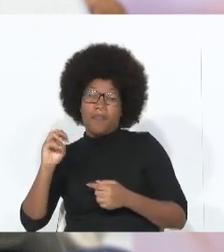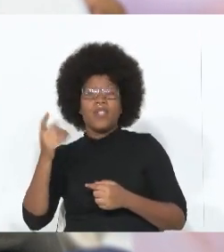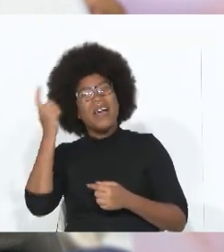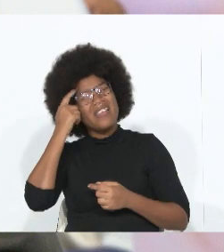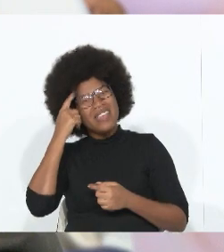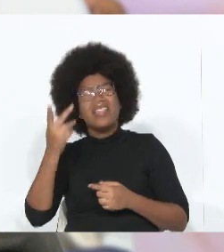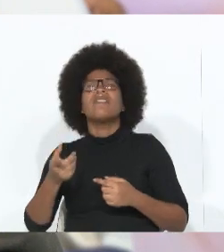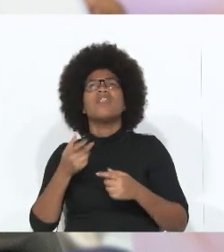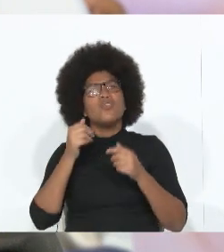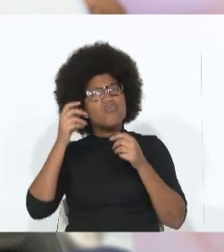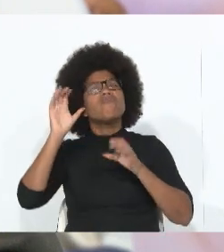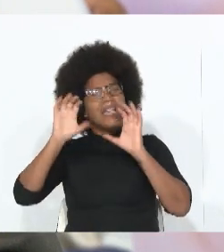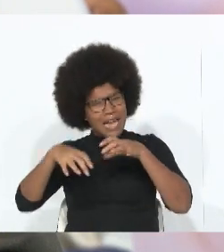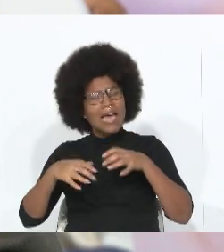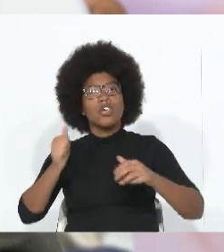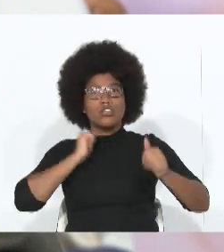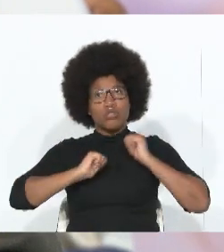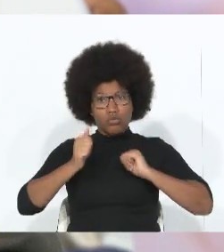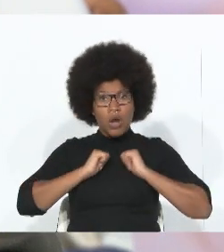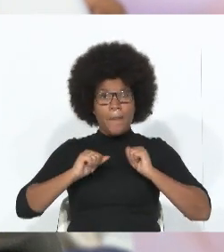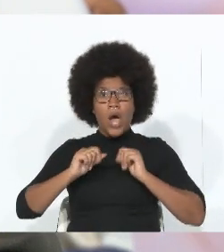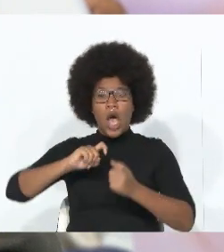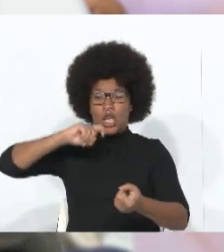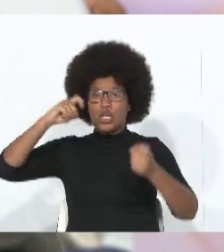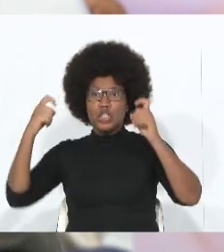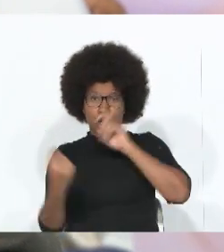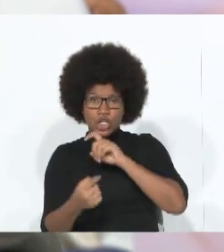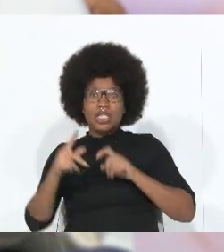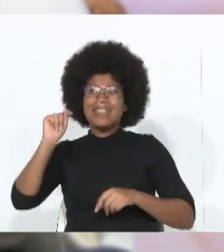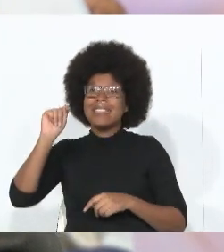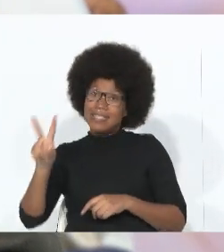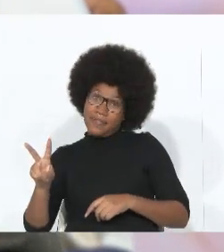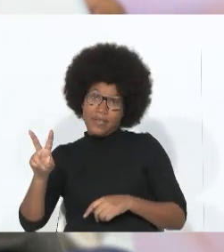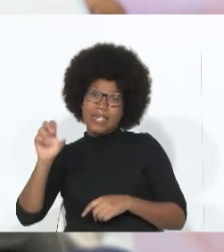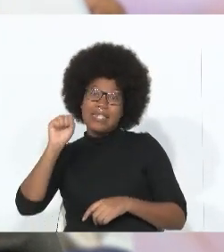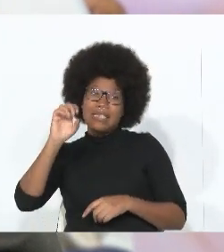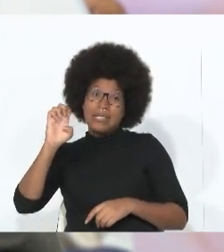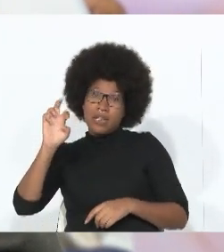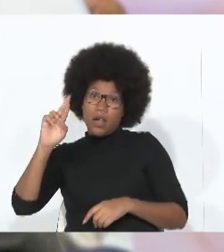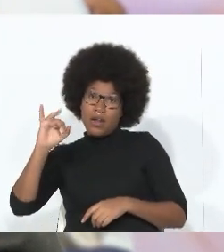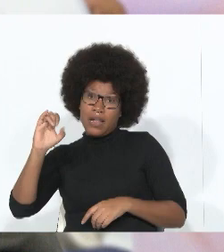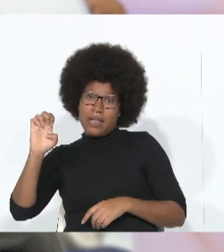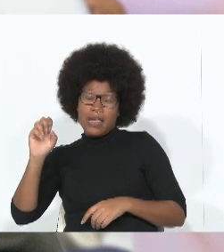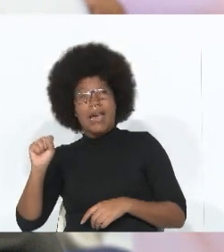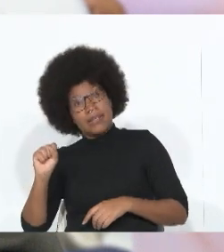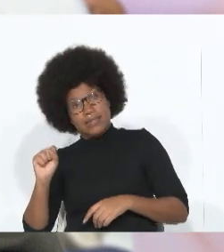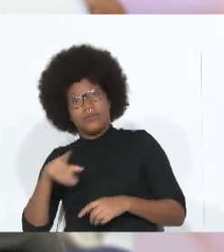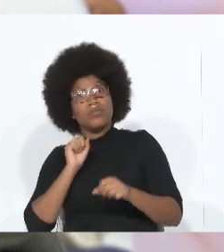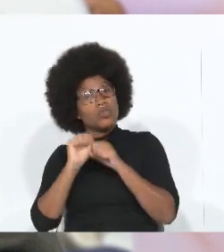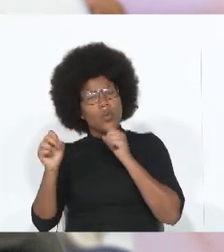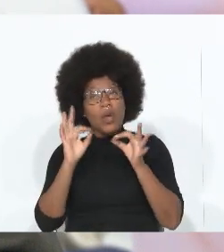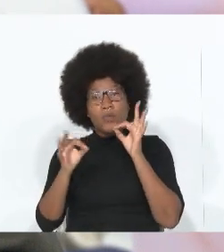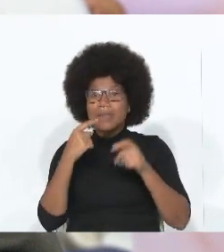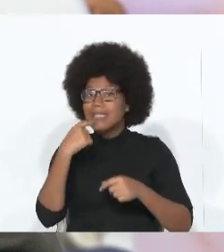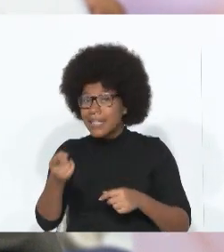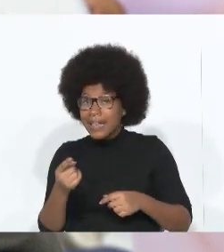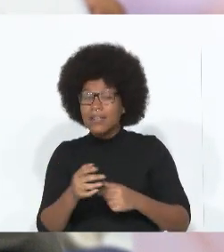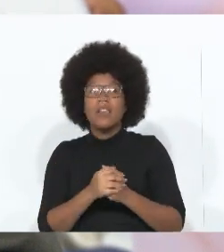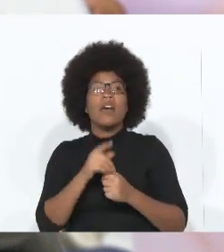series and build it in studio as an option. So even if we're saying theater for screen, we could convert it.